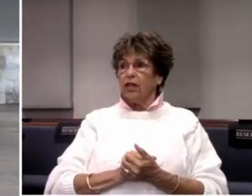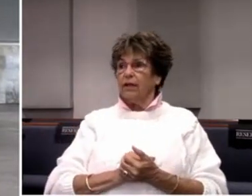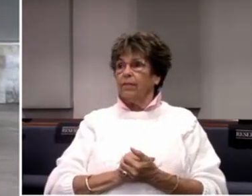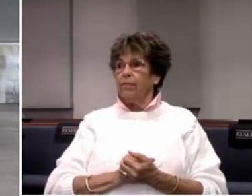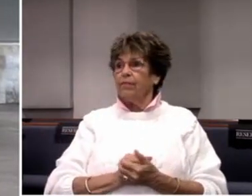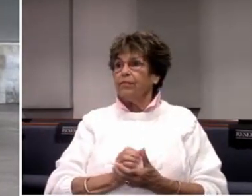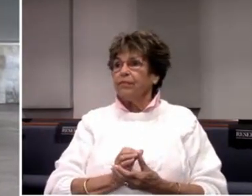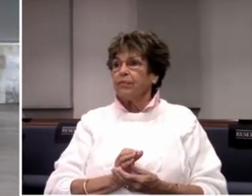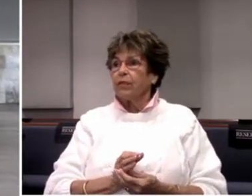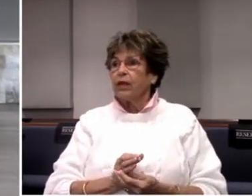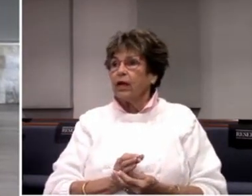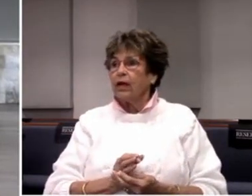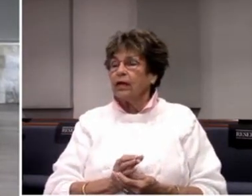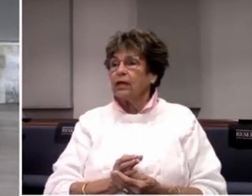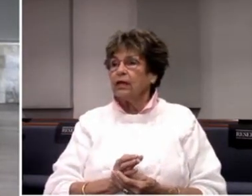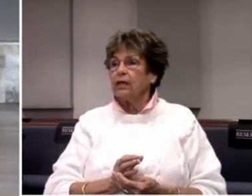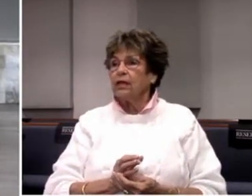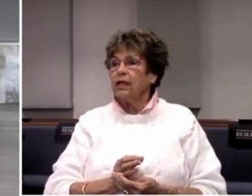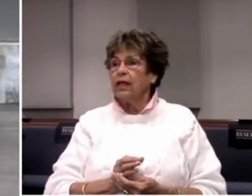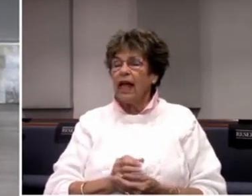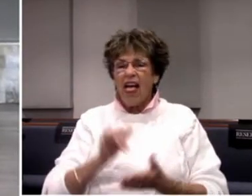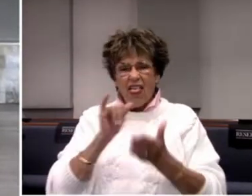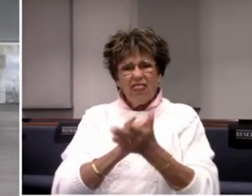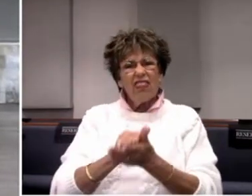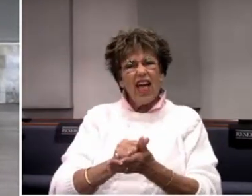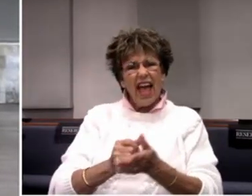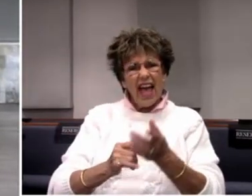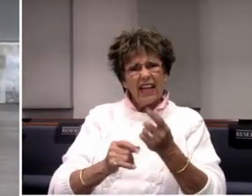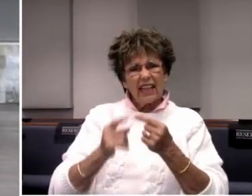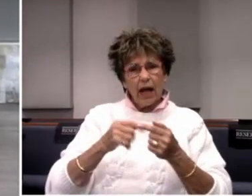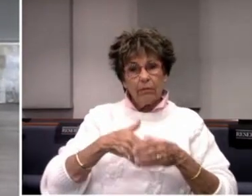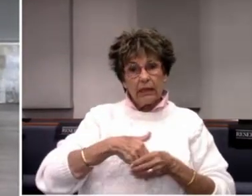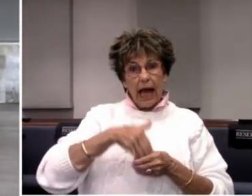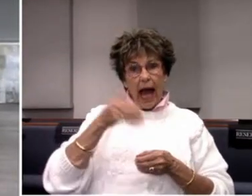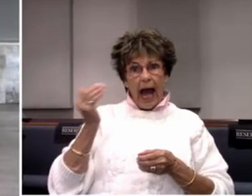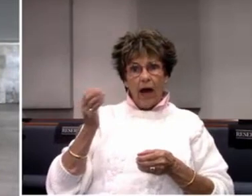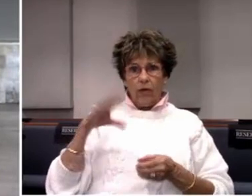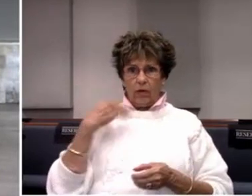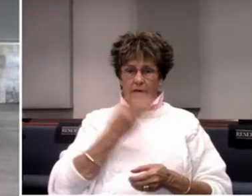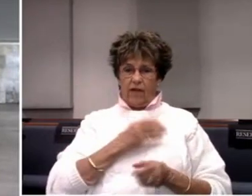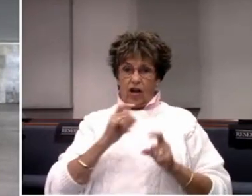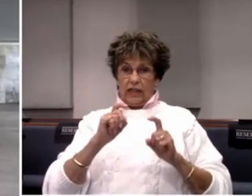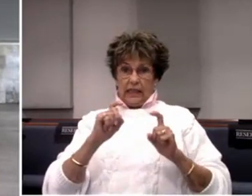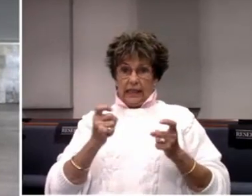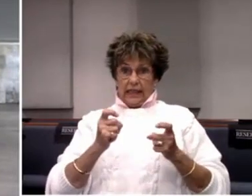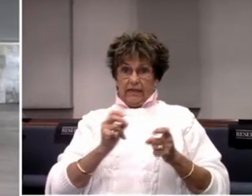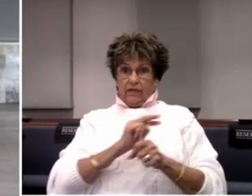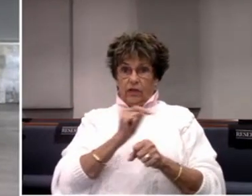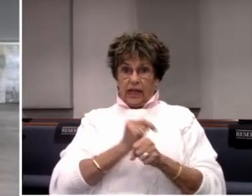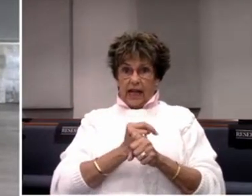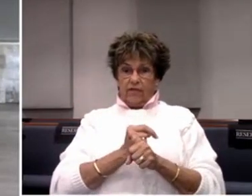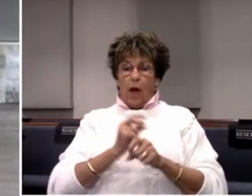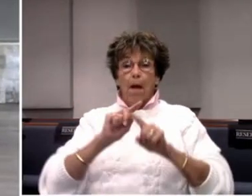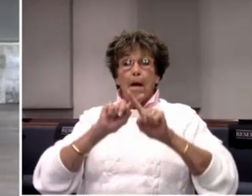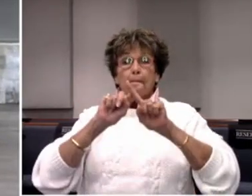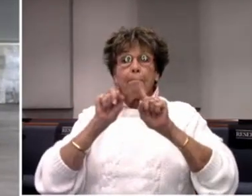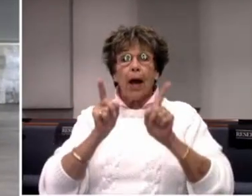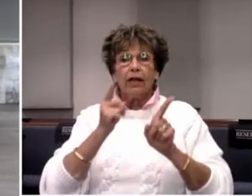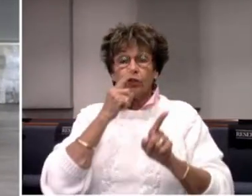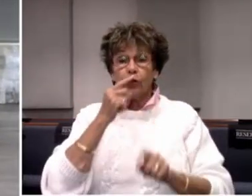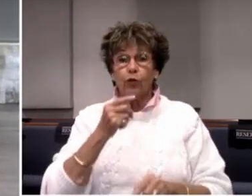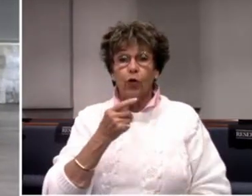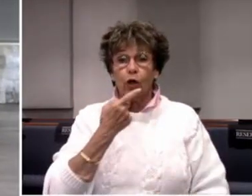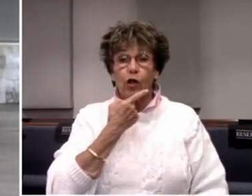in kind comes forth out of our sinful nature, but to turn the other cheek is a